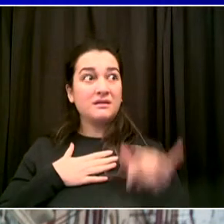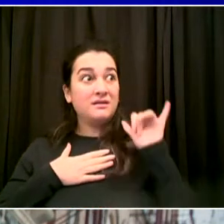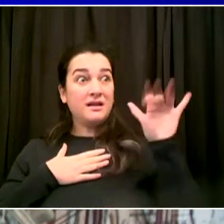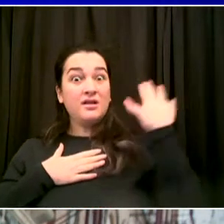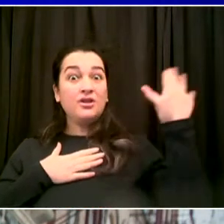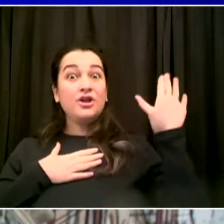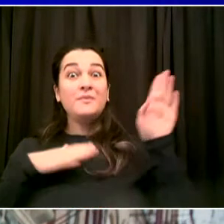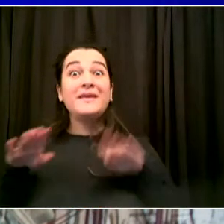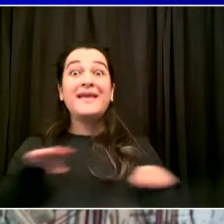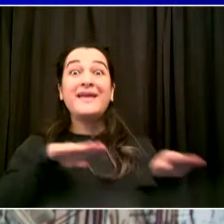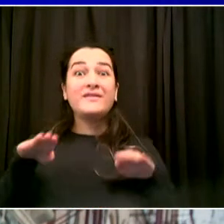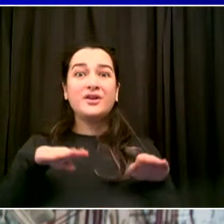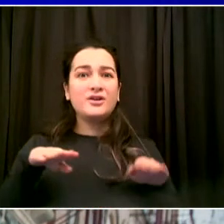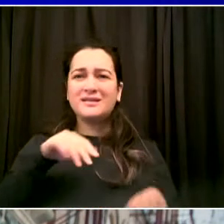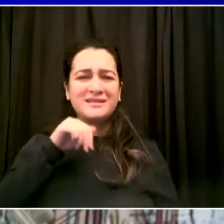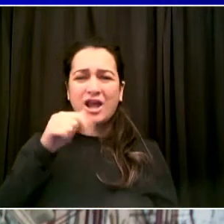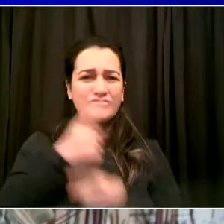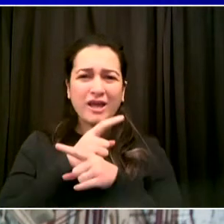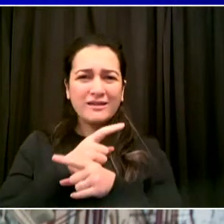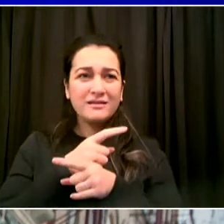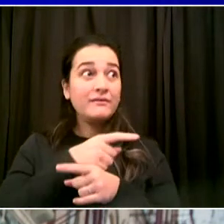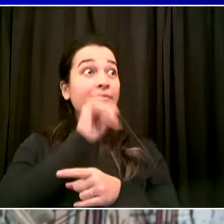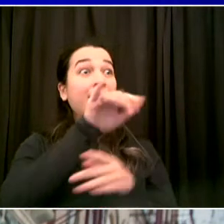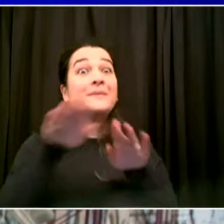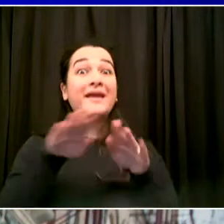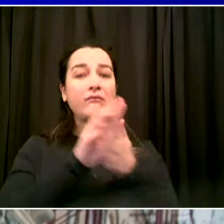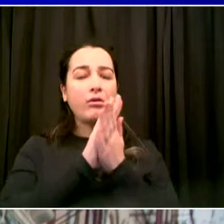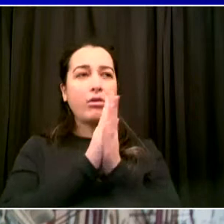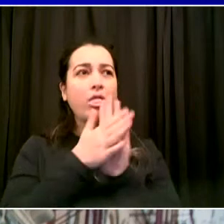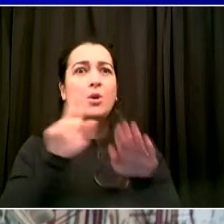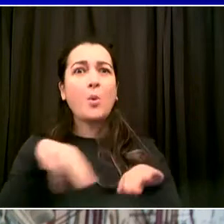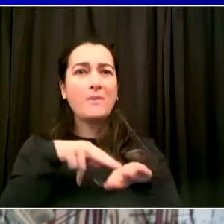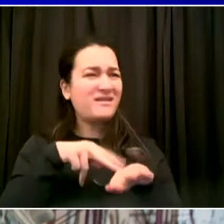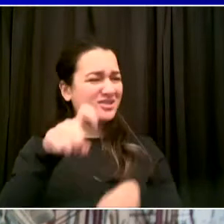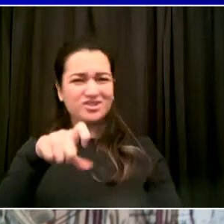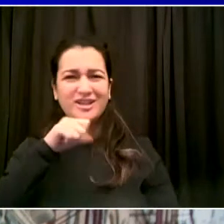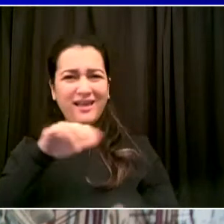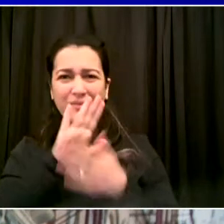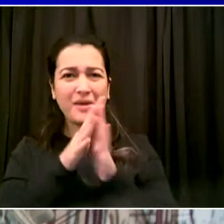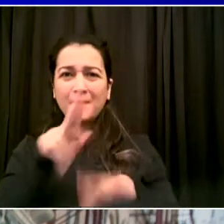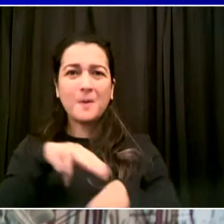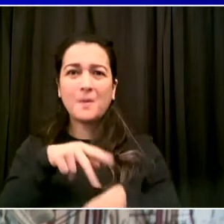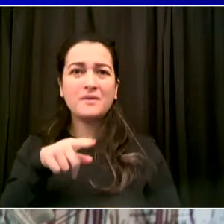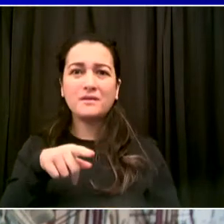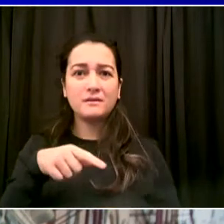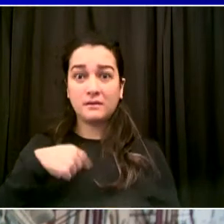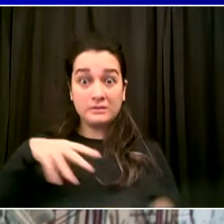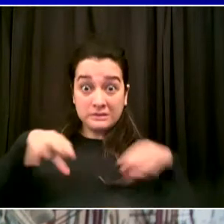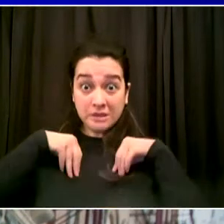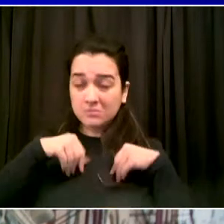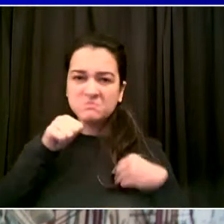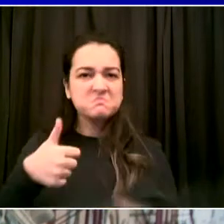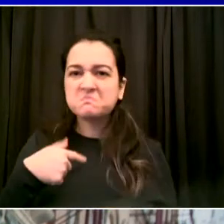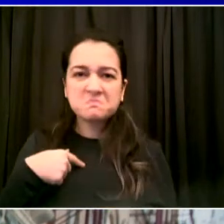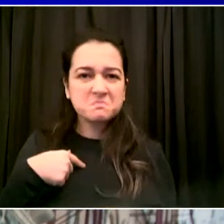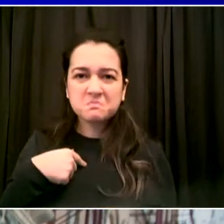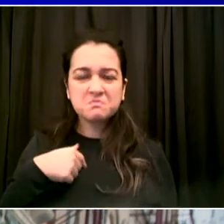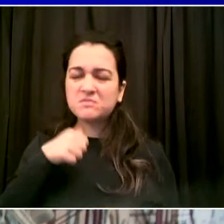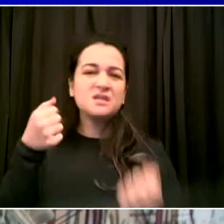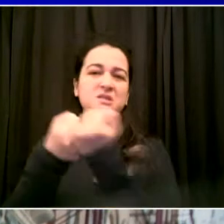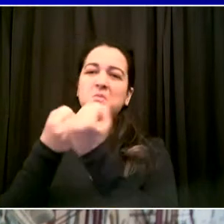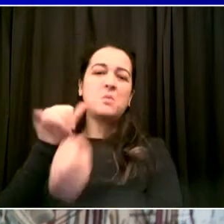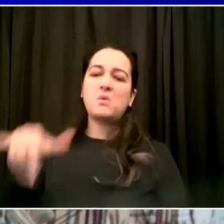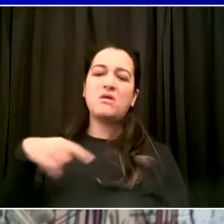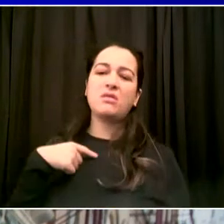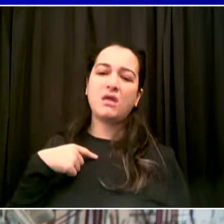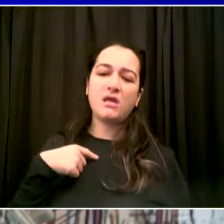York City toward our Asian brothers and sisters. So we know the community's been hit hard, and now we see something we disdain